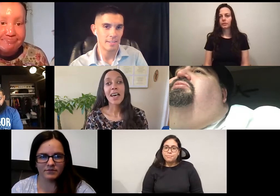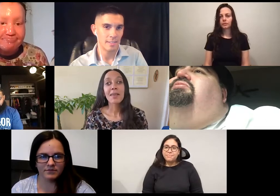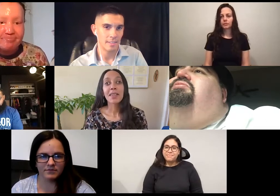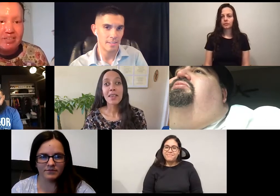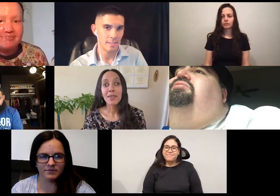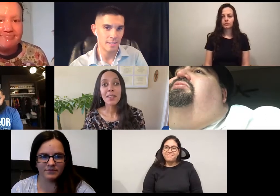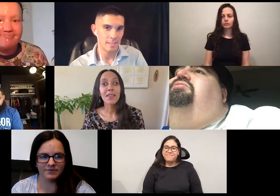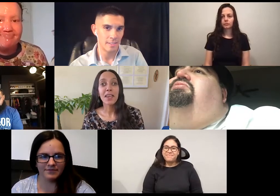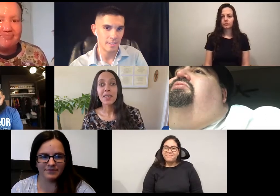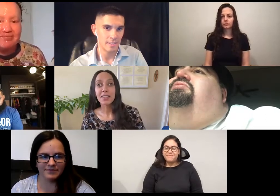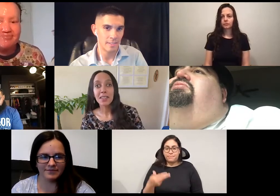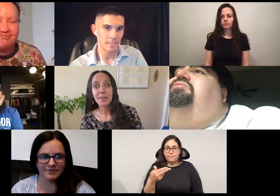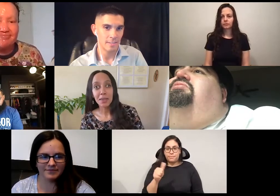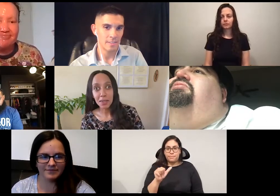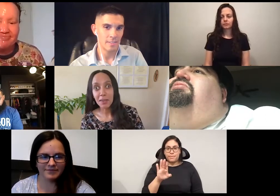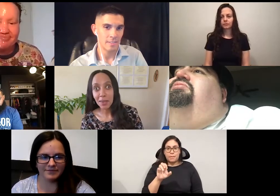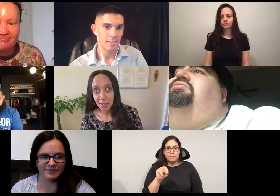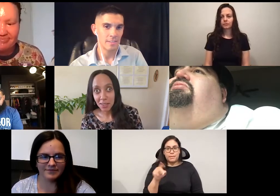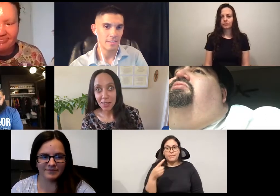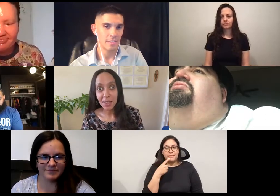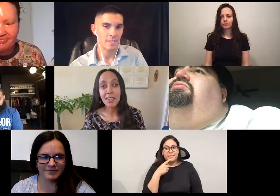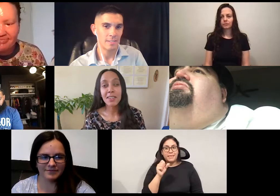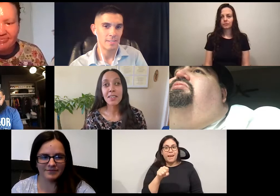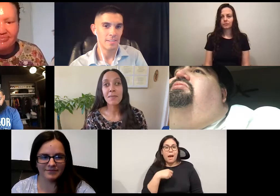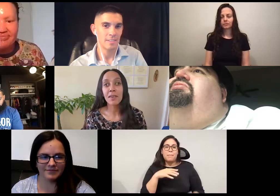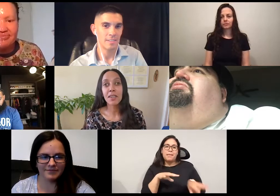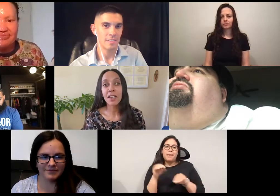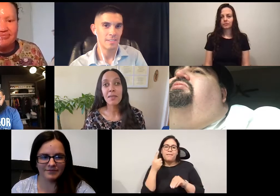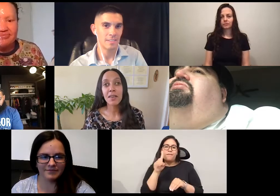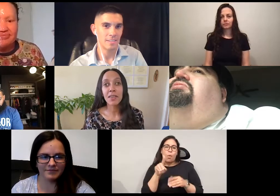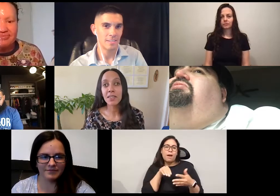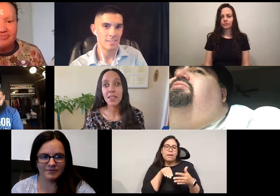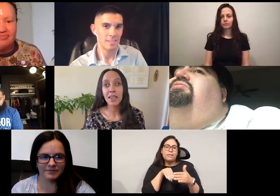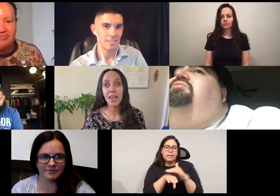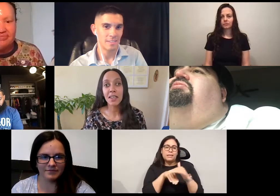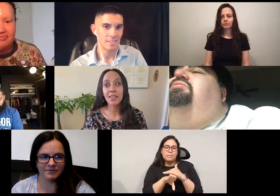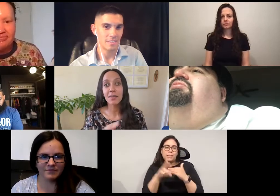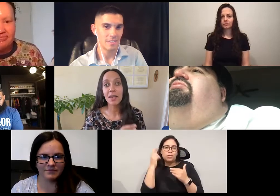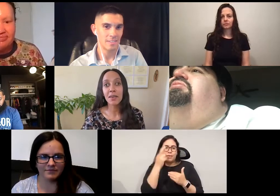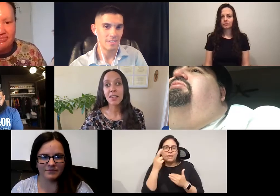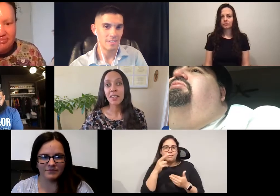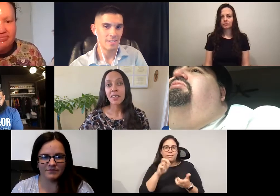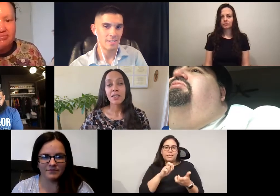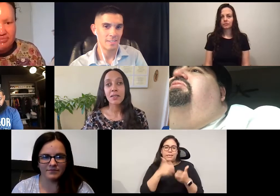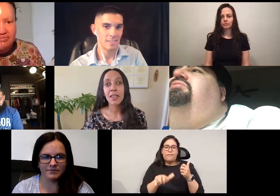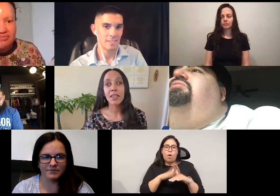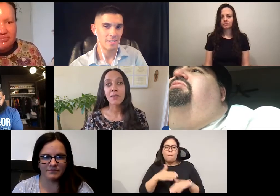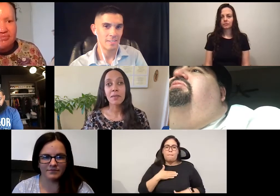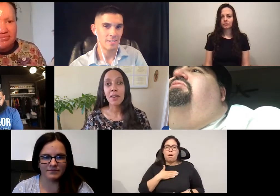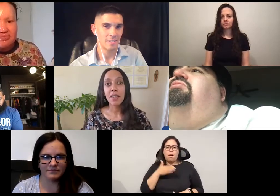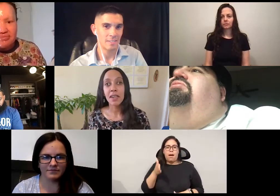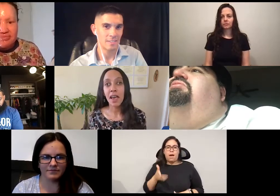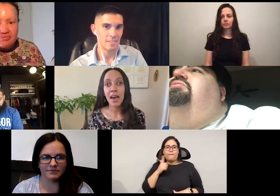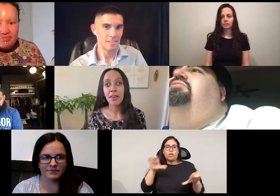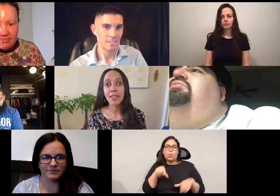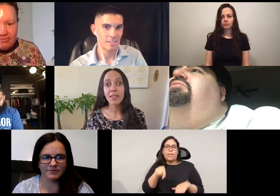And I'm leaving for accessibility reasons because it's difficult on my wrists and hands to be doing this for more